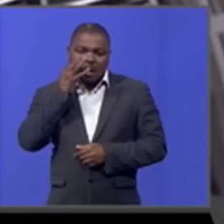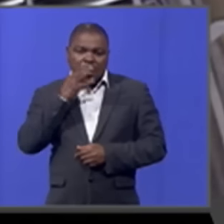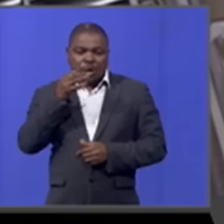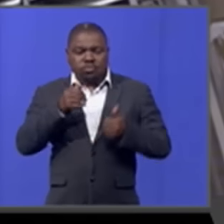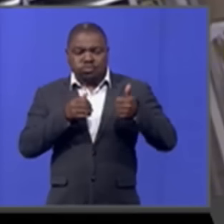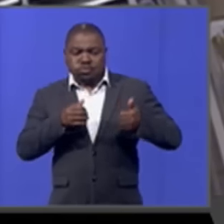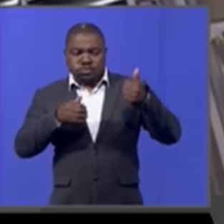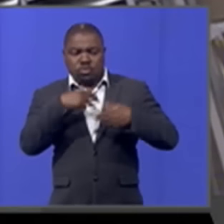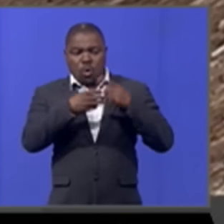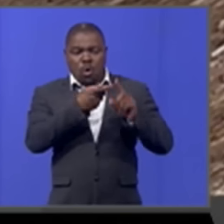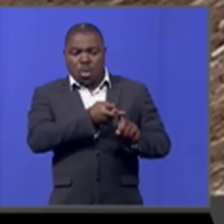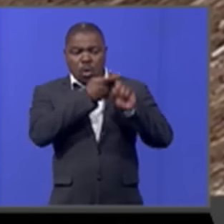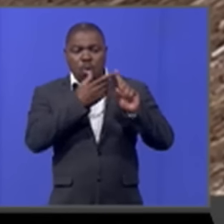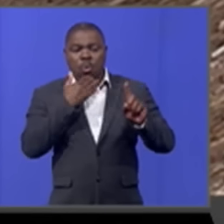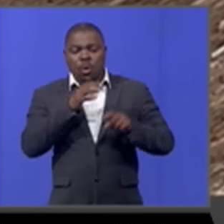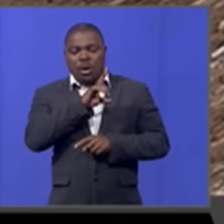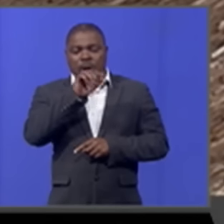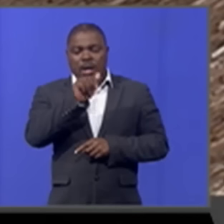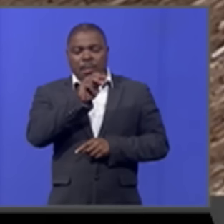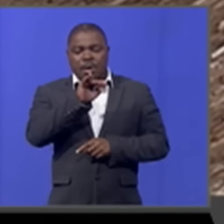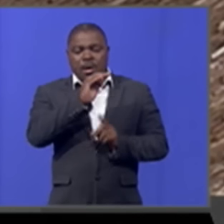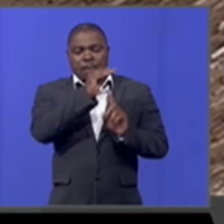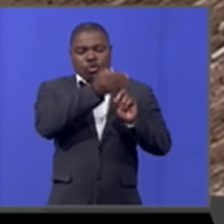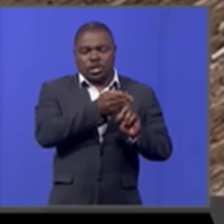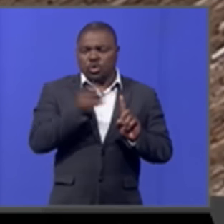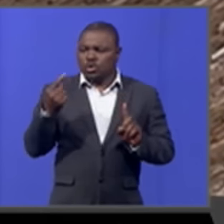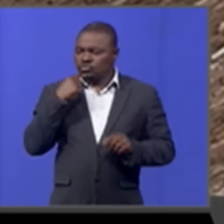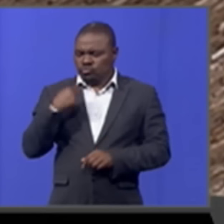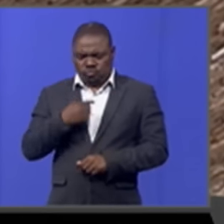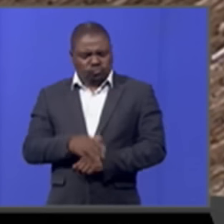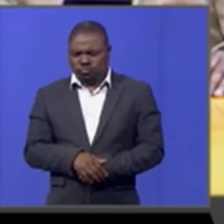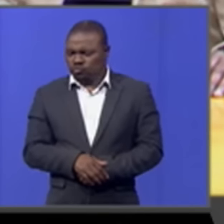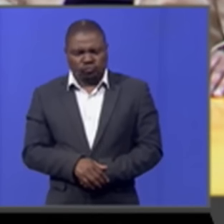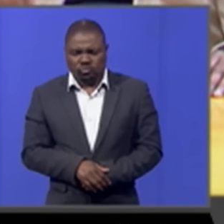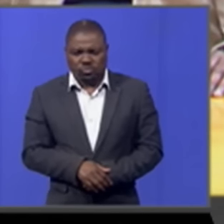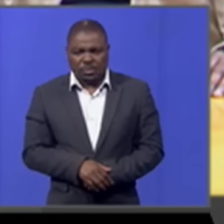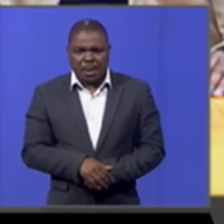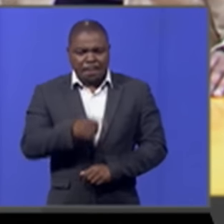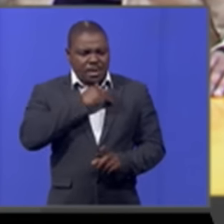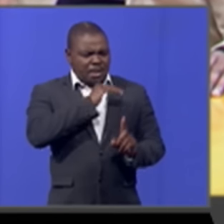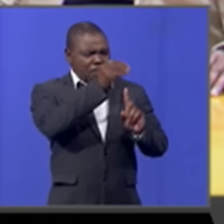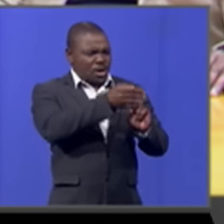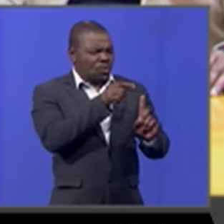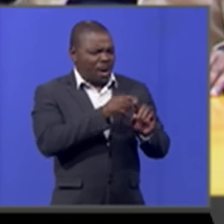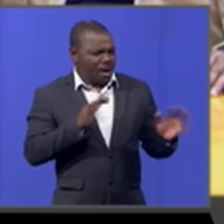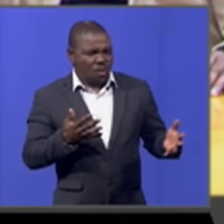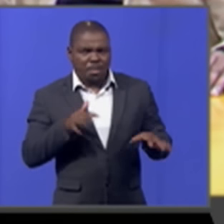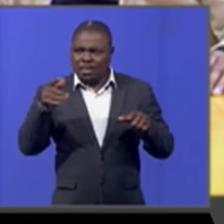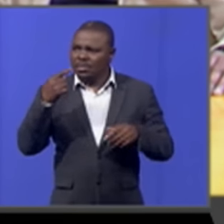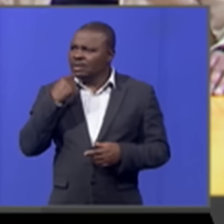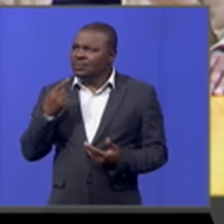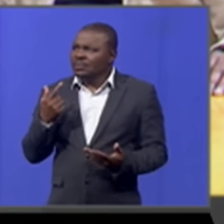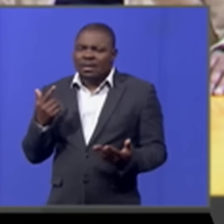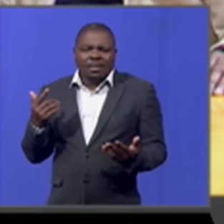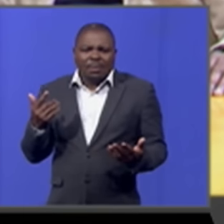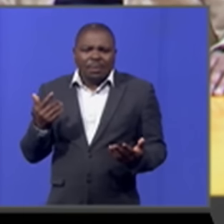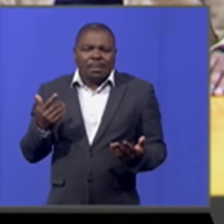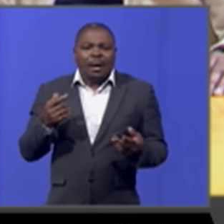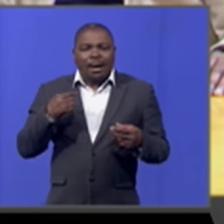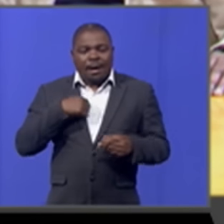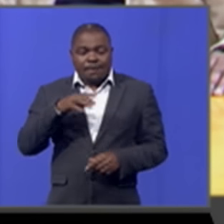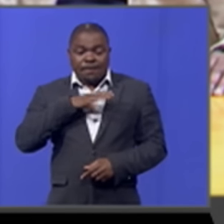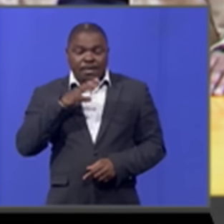a sekegilweng Patrick Dlamini. How did I protect him? They will not tell you. All that I've called on the